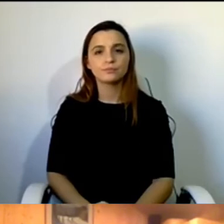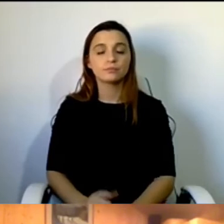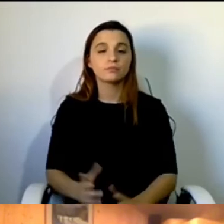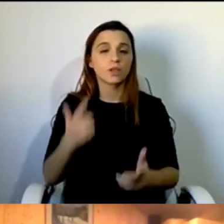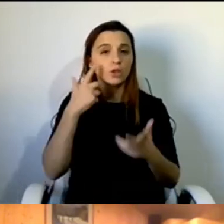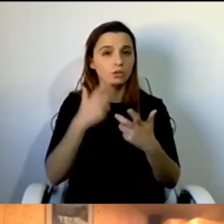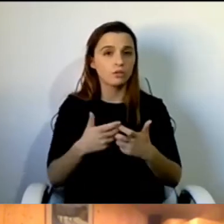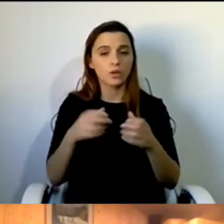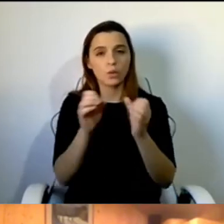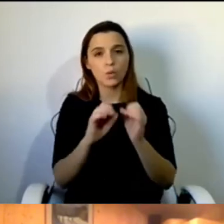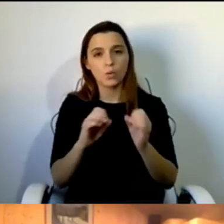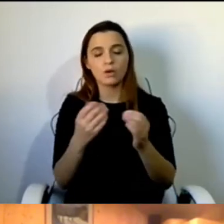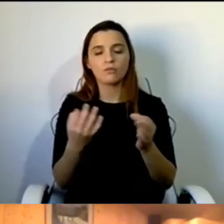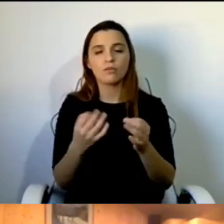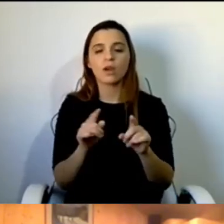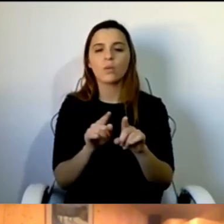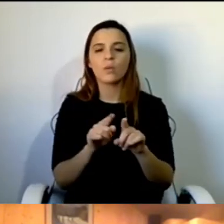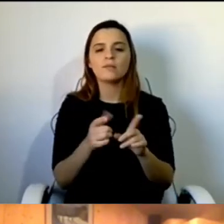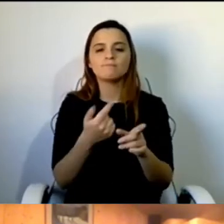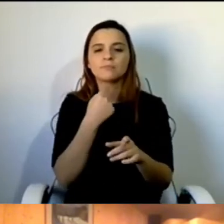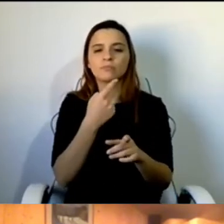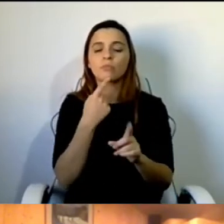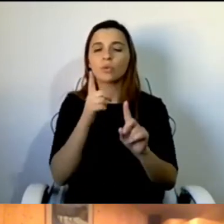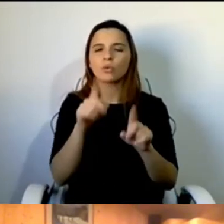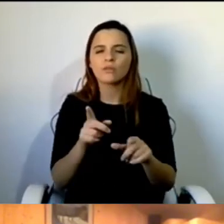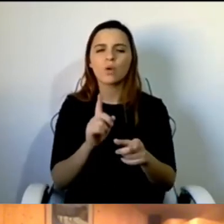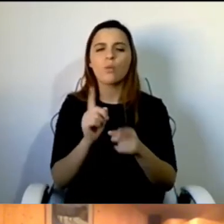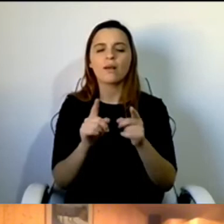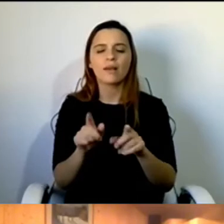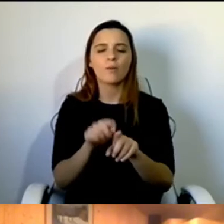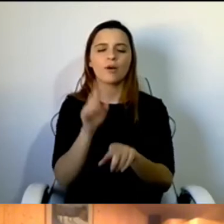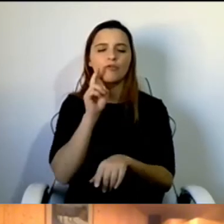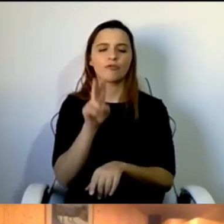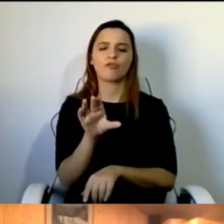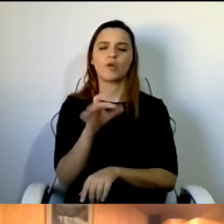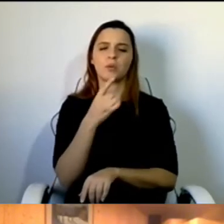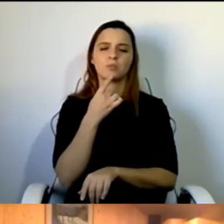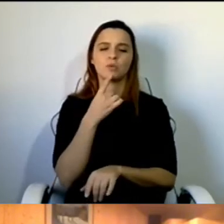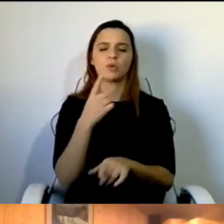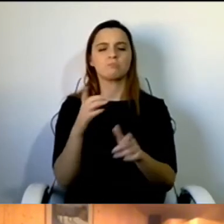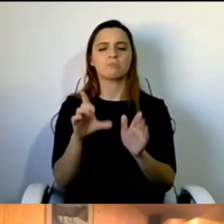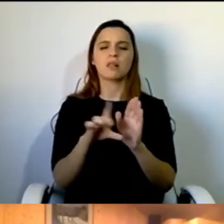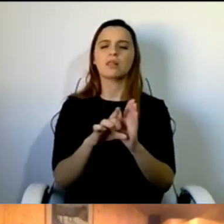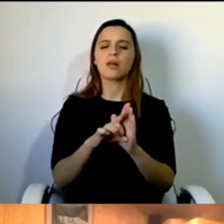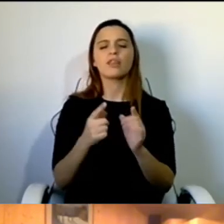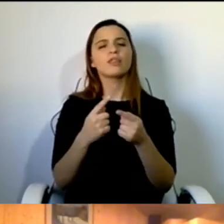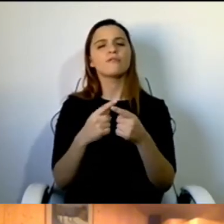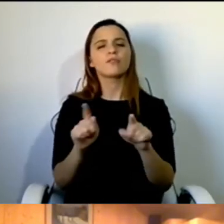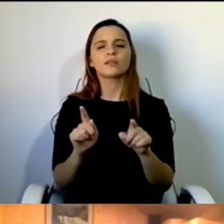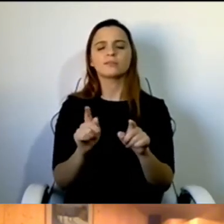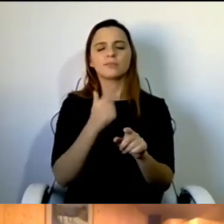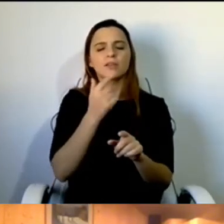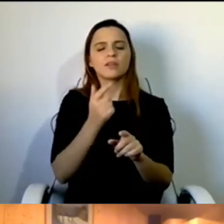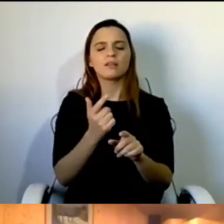a new legal interpretation of what is basic needs, or as they call them now, integrity close